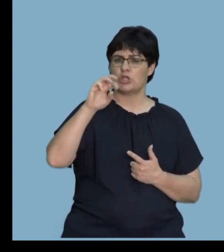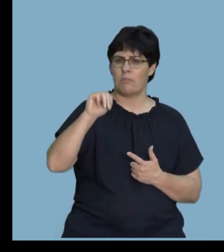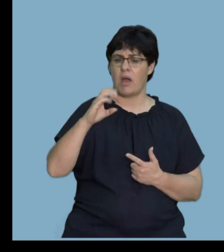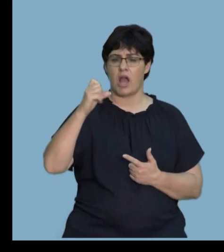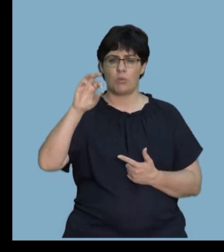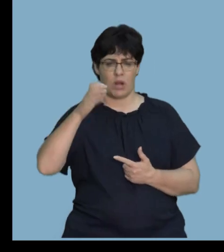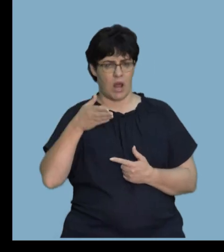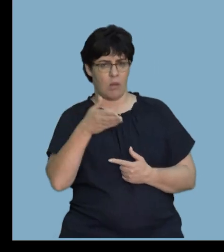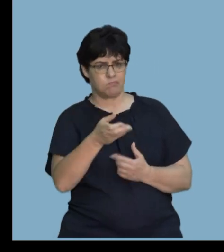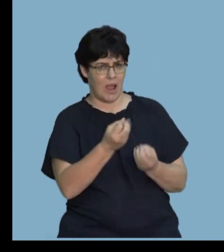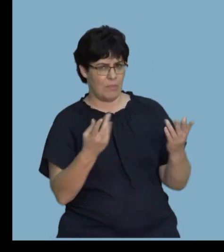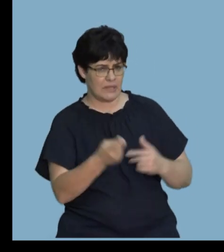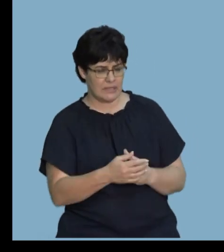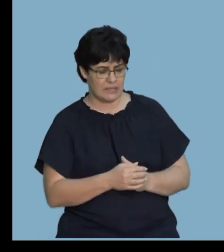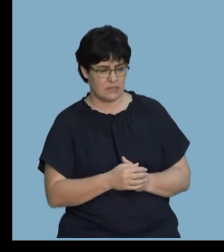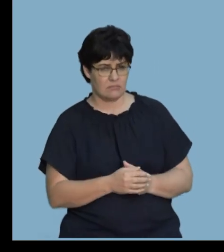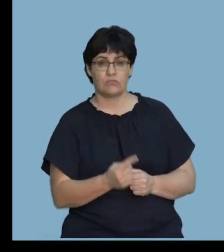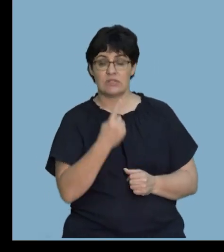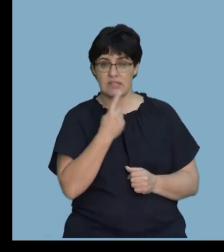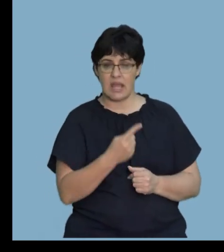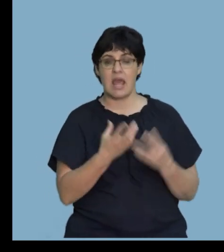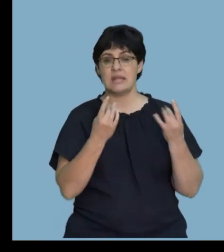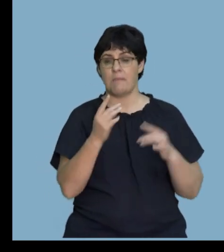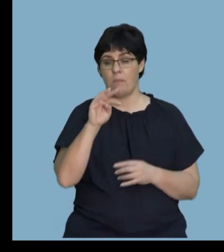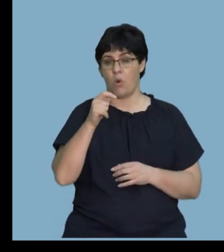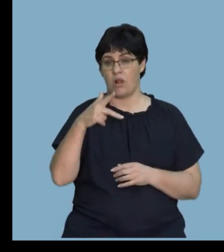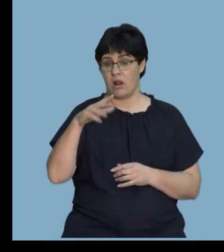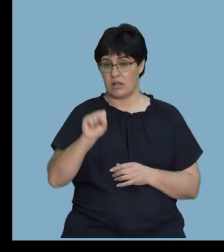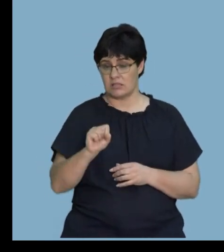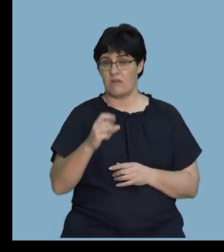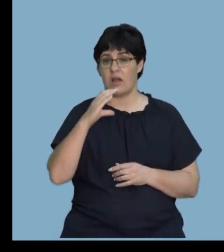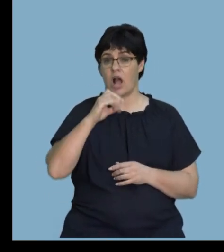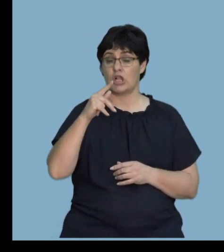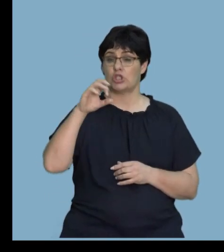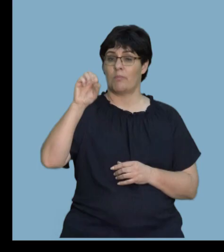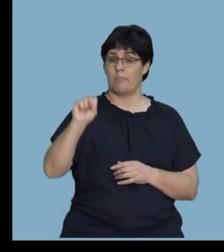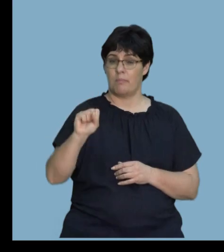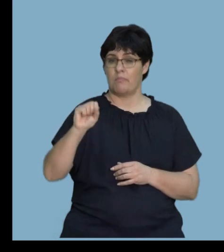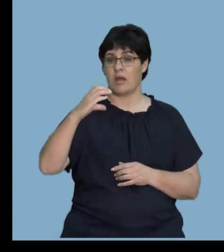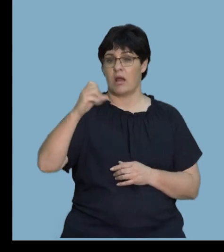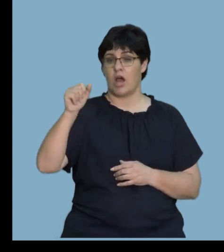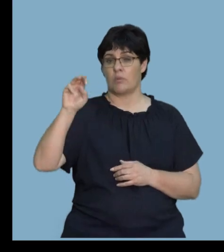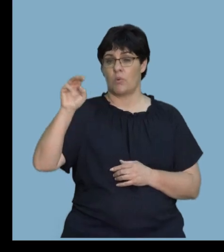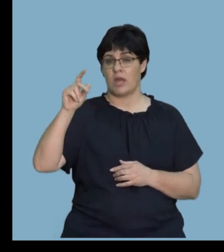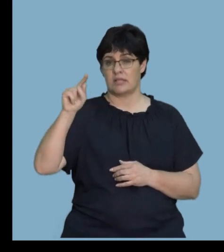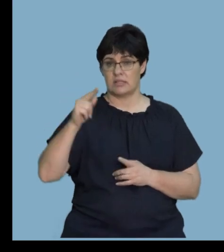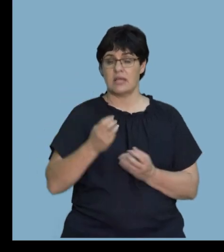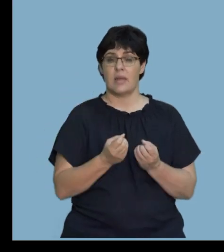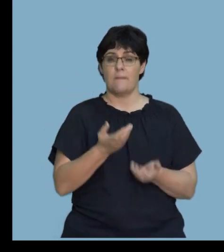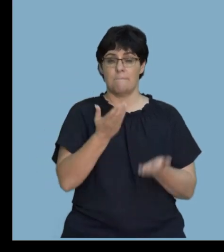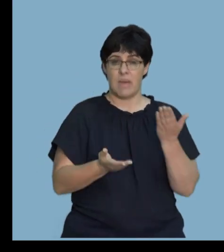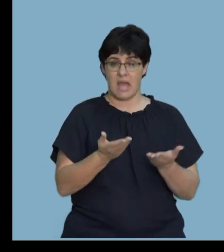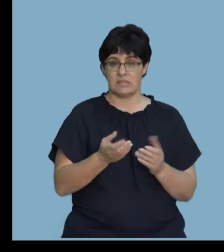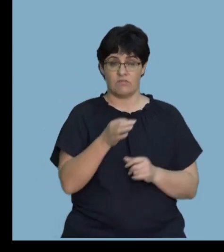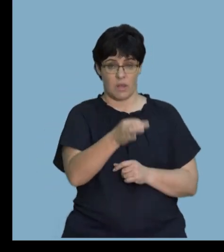So we would say number of moles of calcium carbonate is equals to mass of sample divided by the